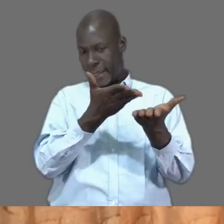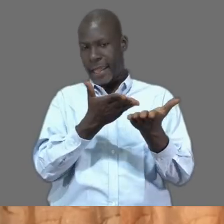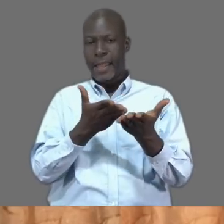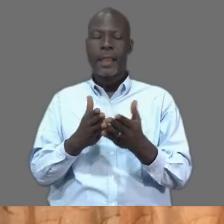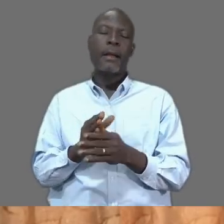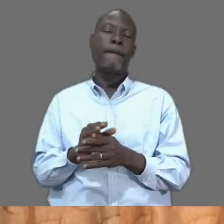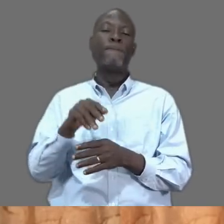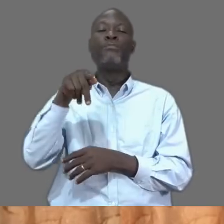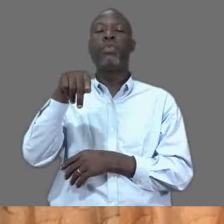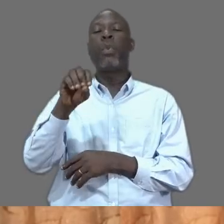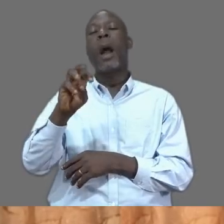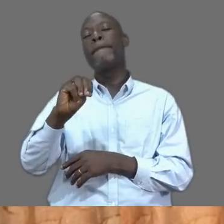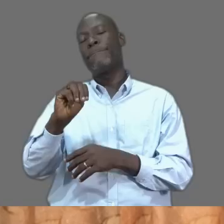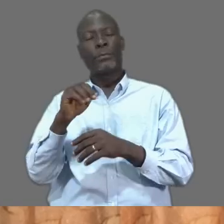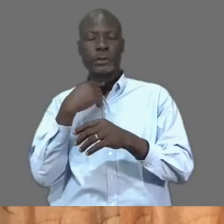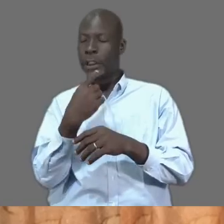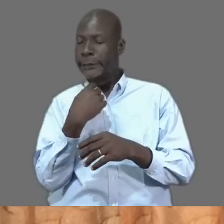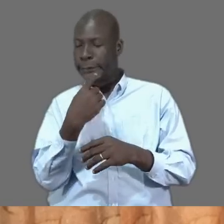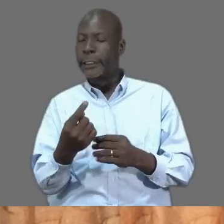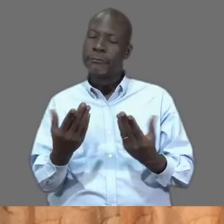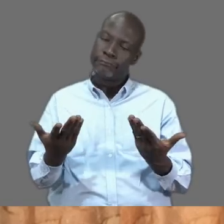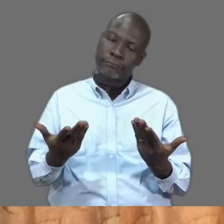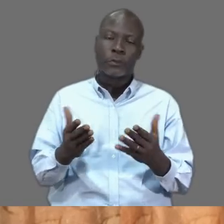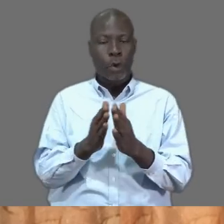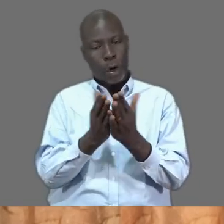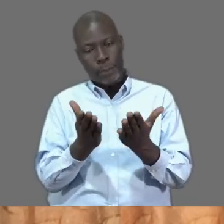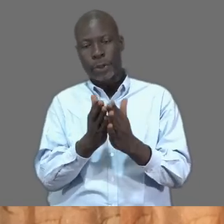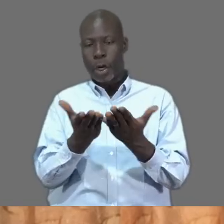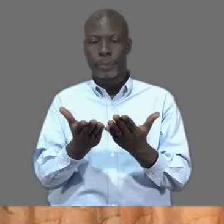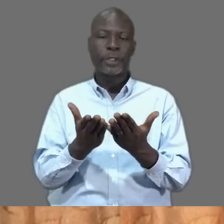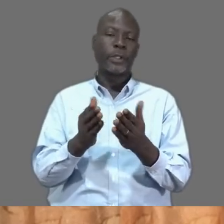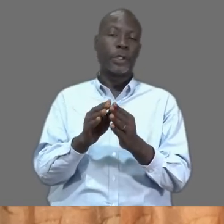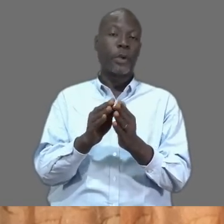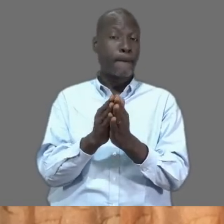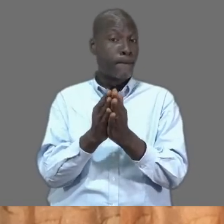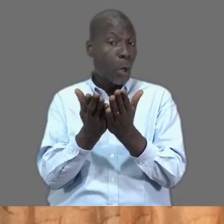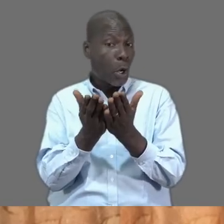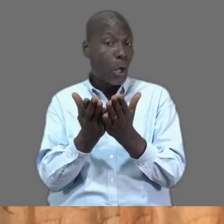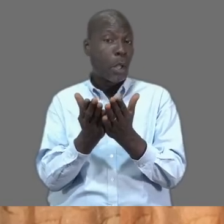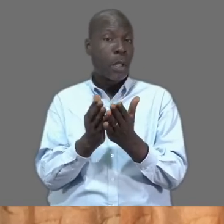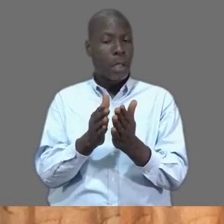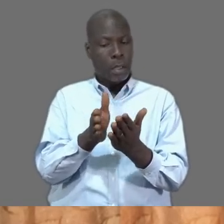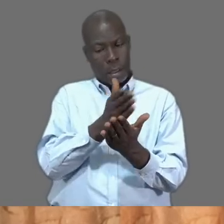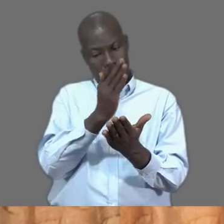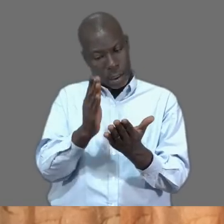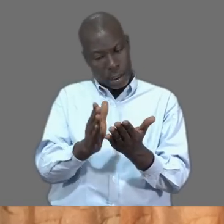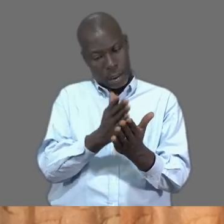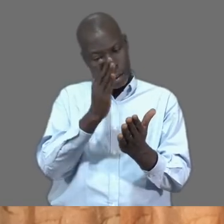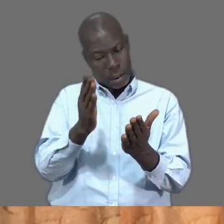ase afeye mebie bie enguma ni mu pages no mu na yahwe ensam a matro no